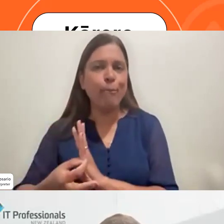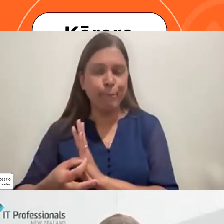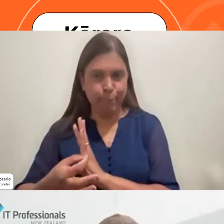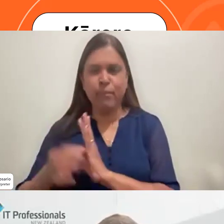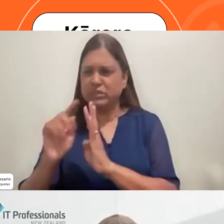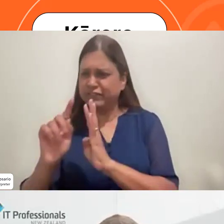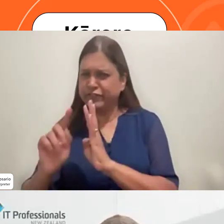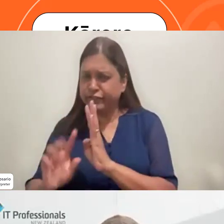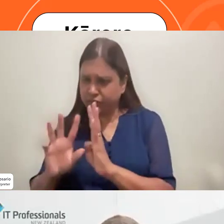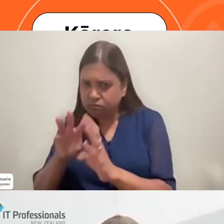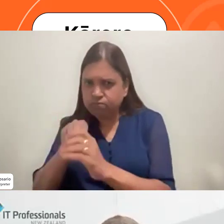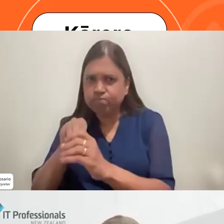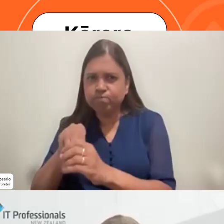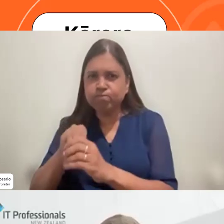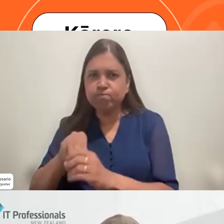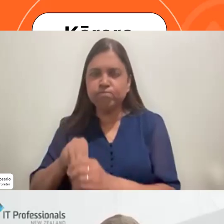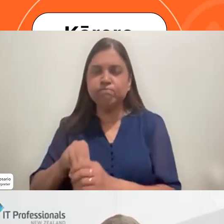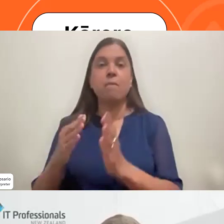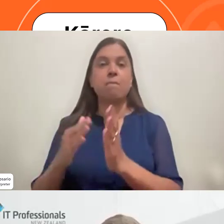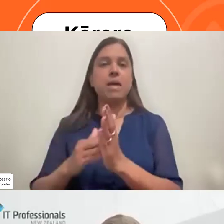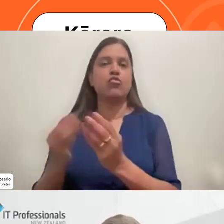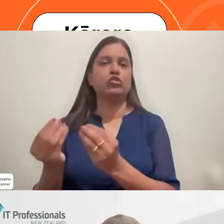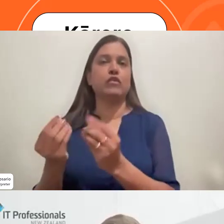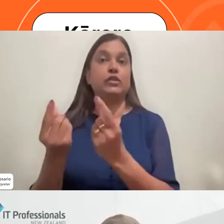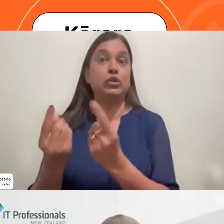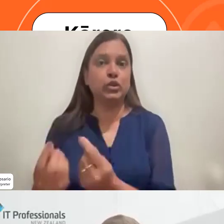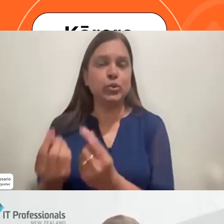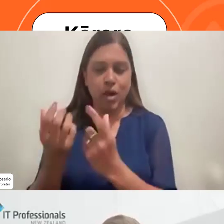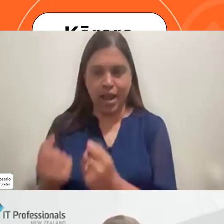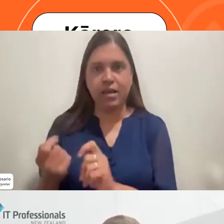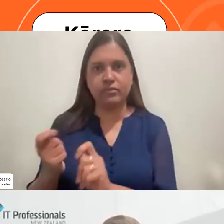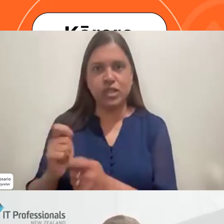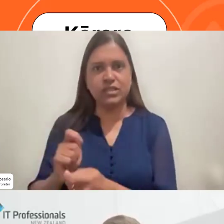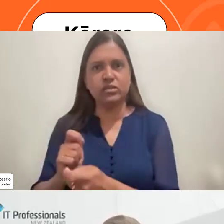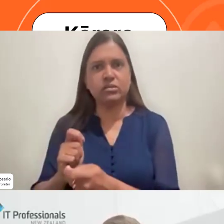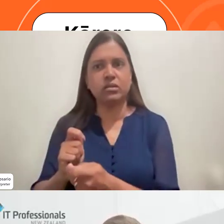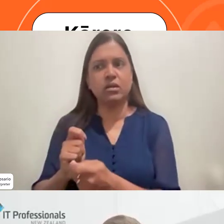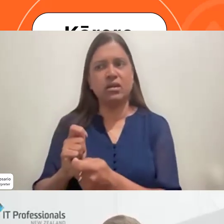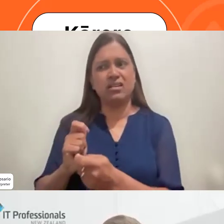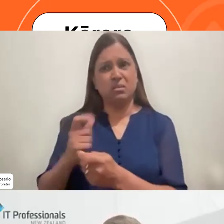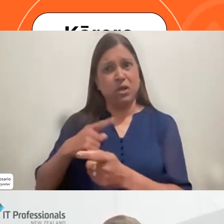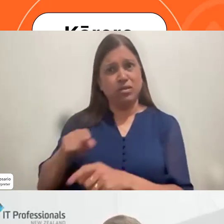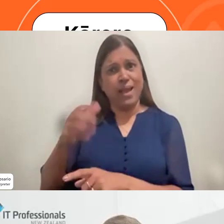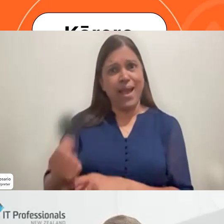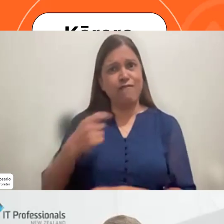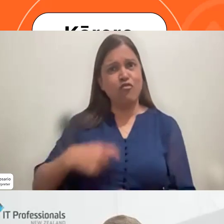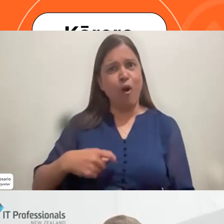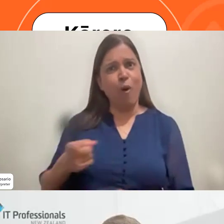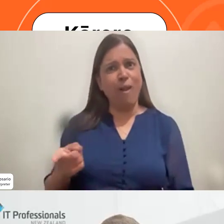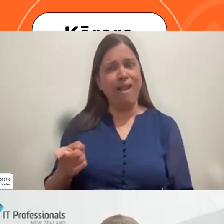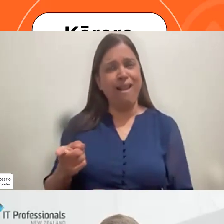these things that Microsoft do, but they have a role. They have a role